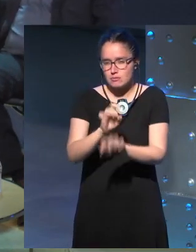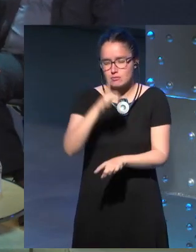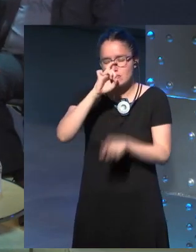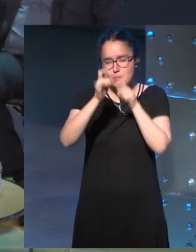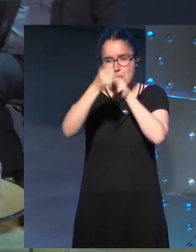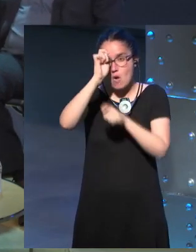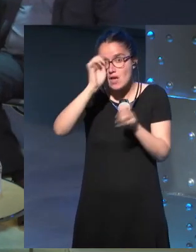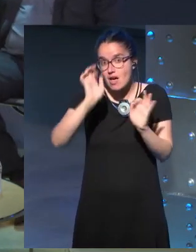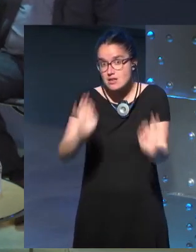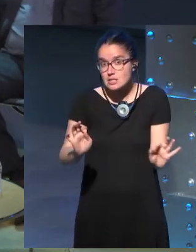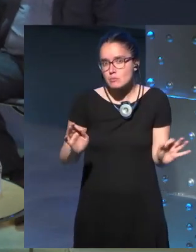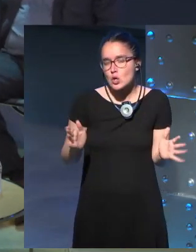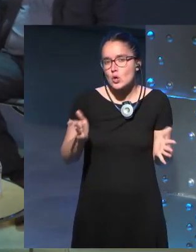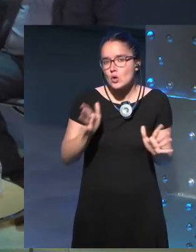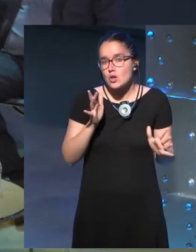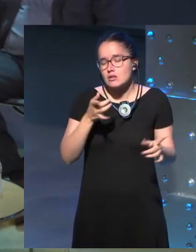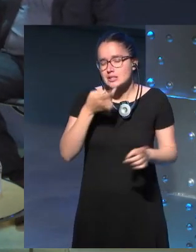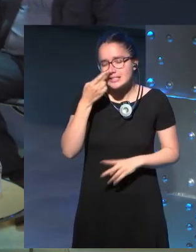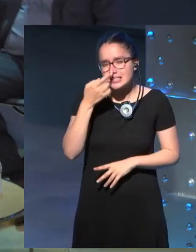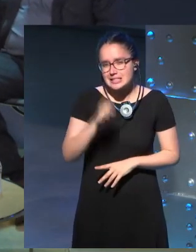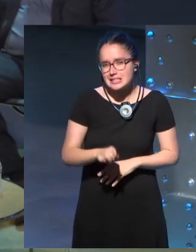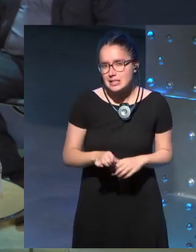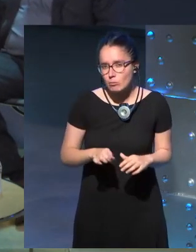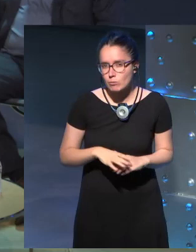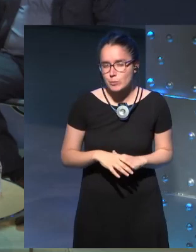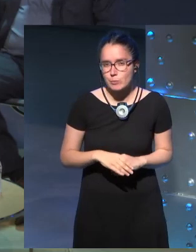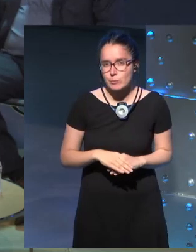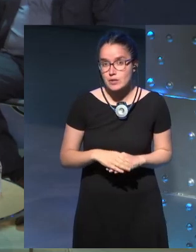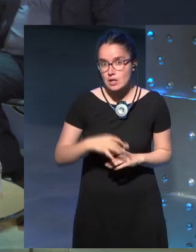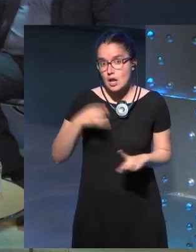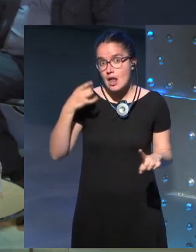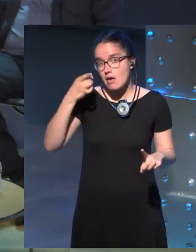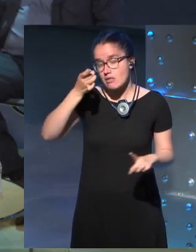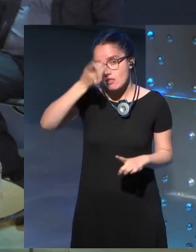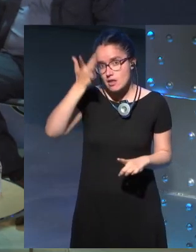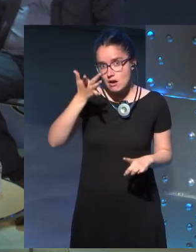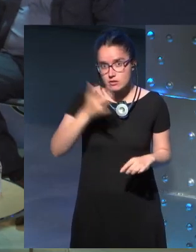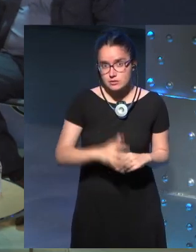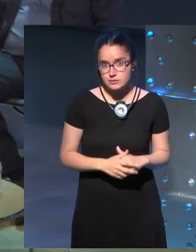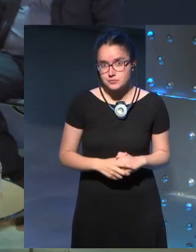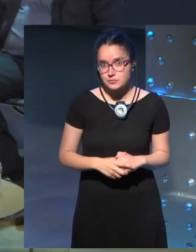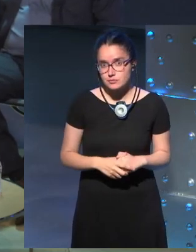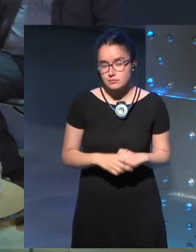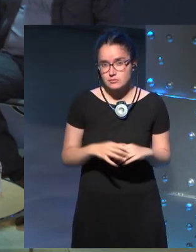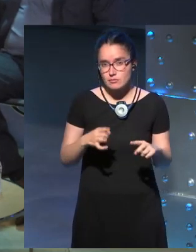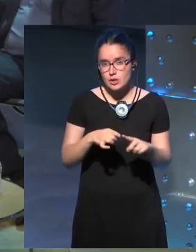that's unforgettable, and that's the point. But I was interested on the idea